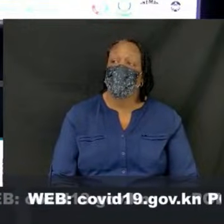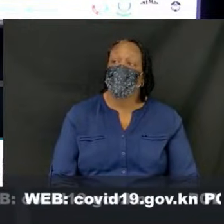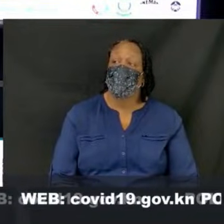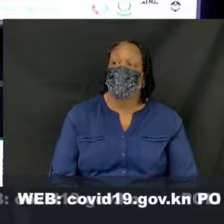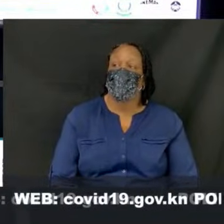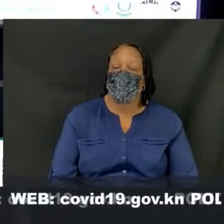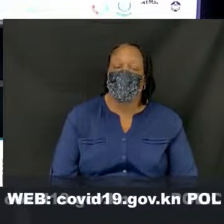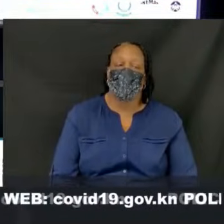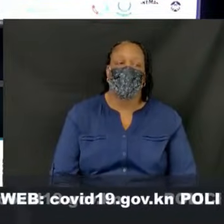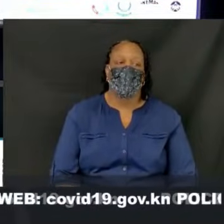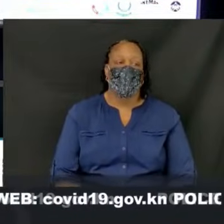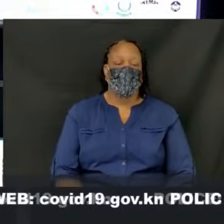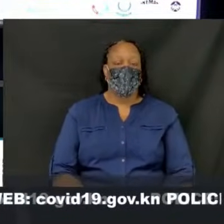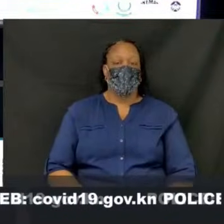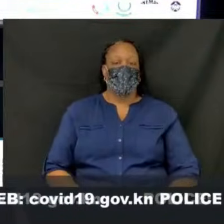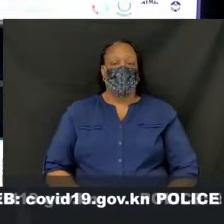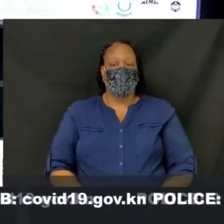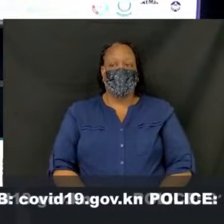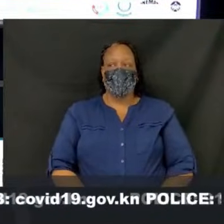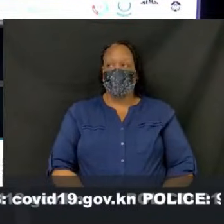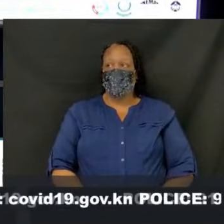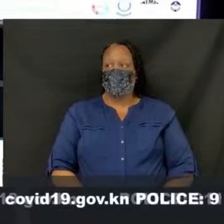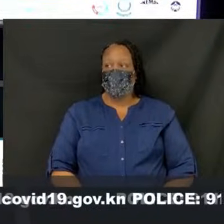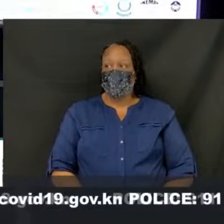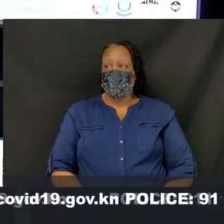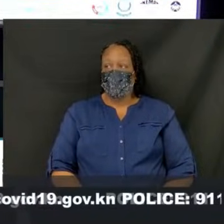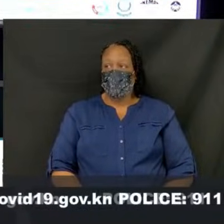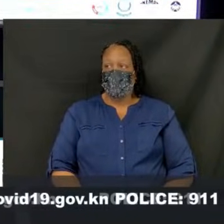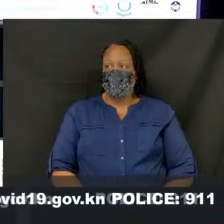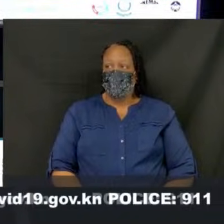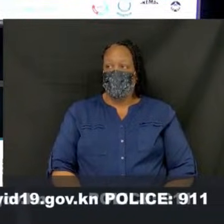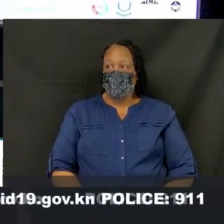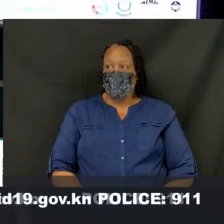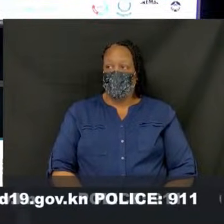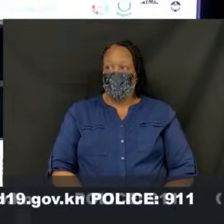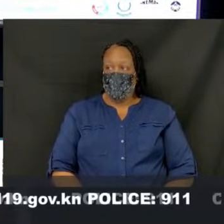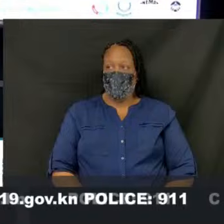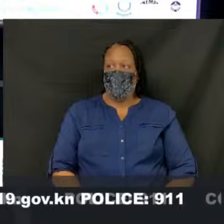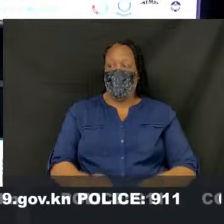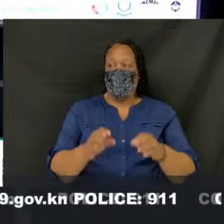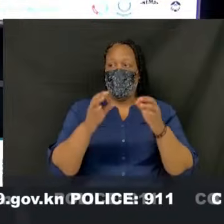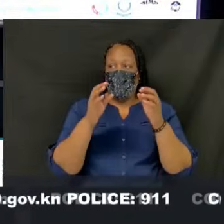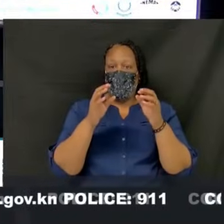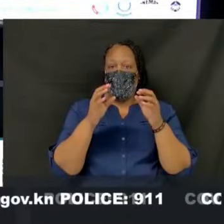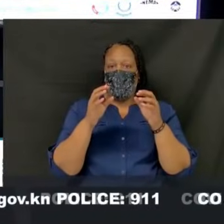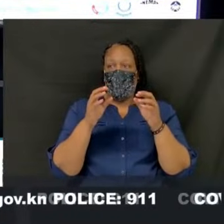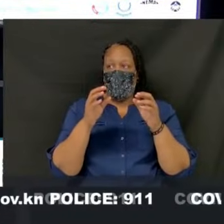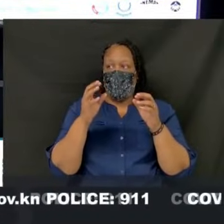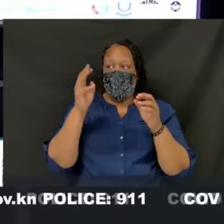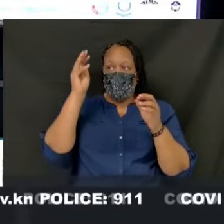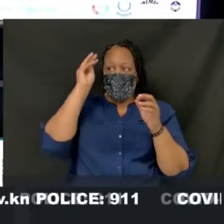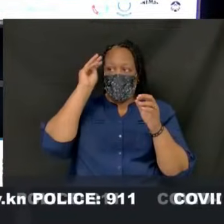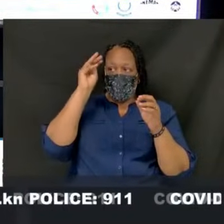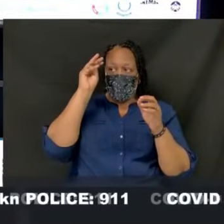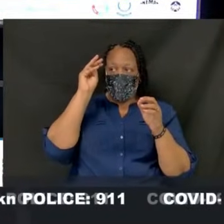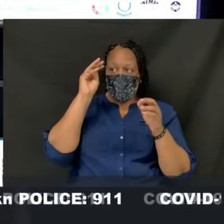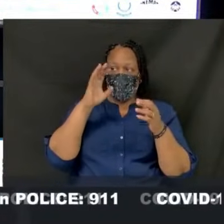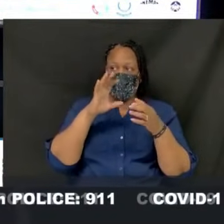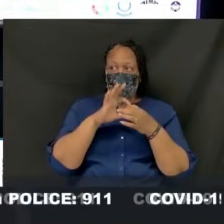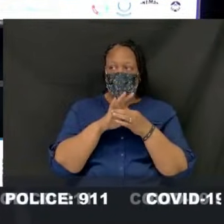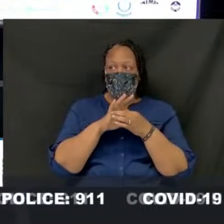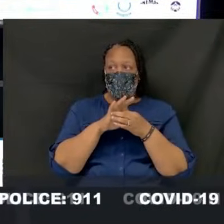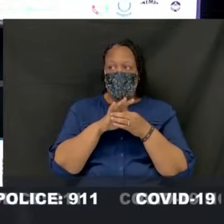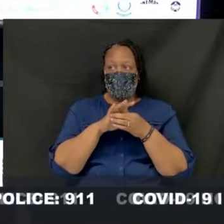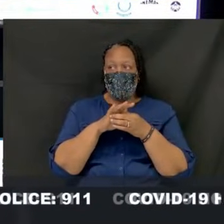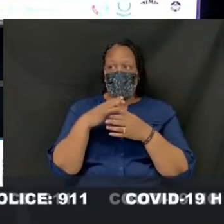Can the Ministries of Health and Education work together on a strategy to avoid further class